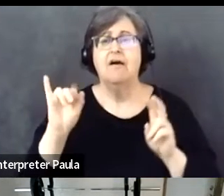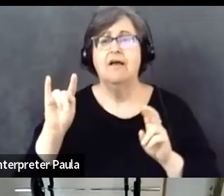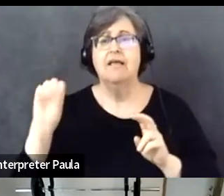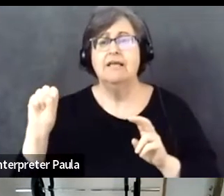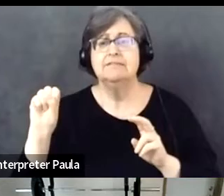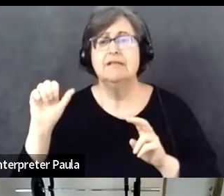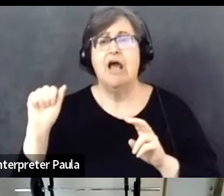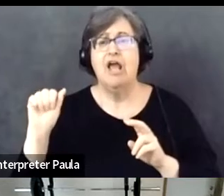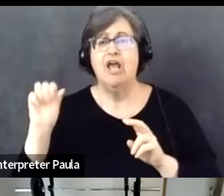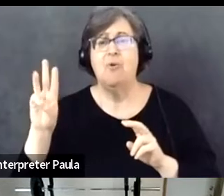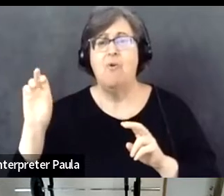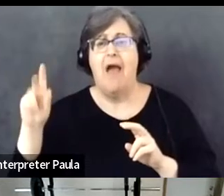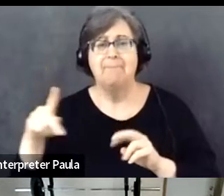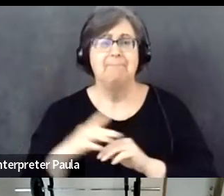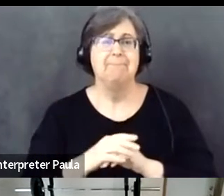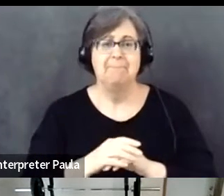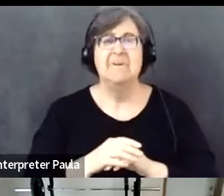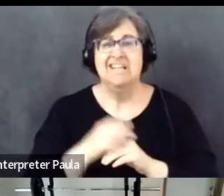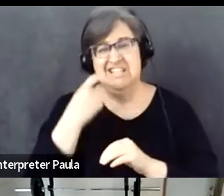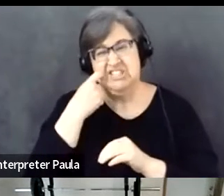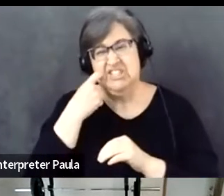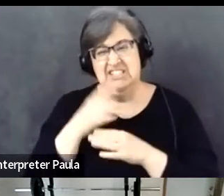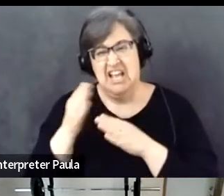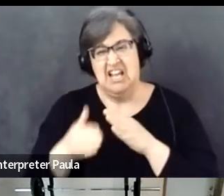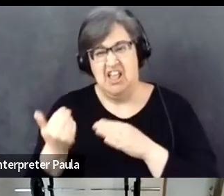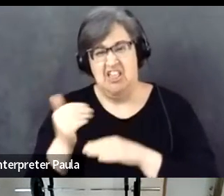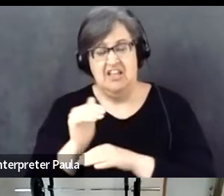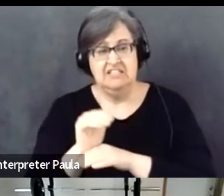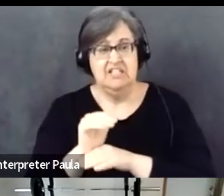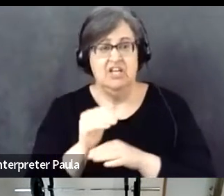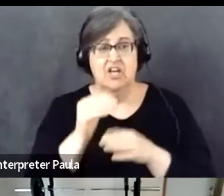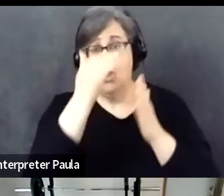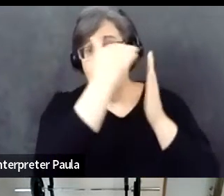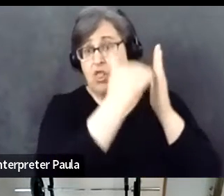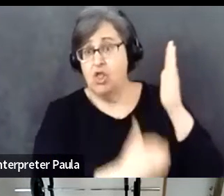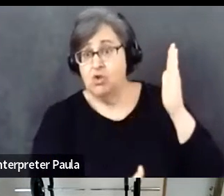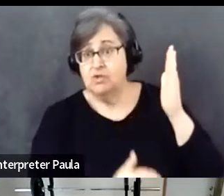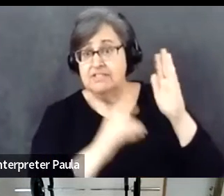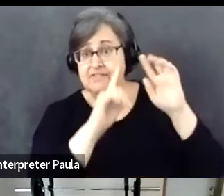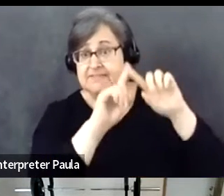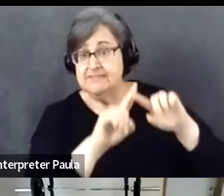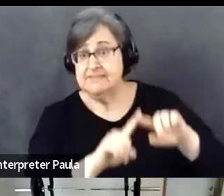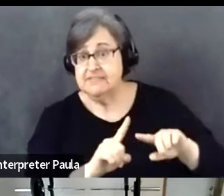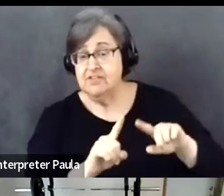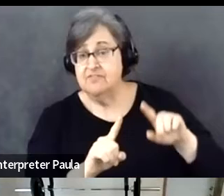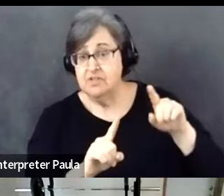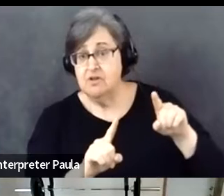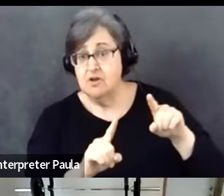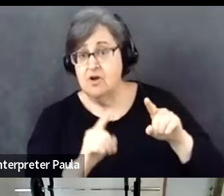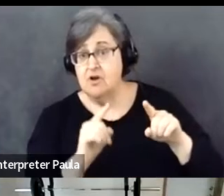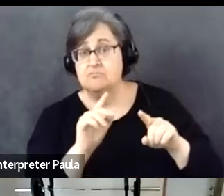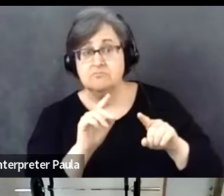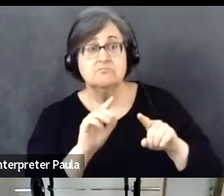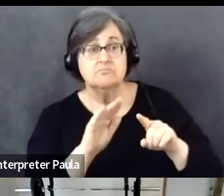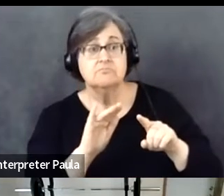number of bills that were signed into law, and there's a list of them there, from language development for children with hard of hearing,